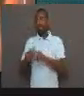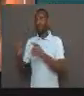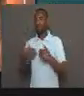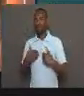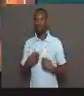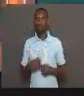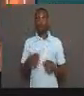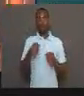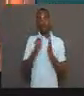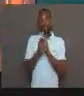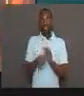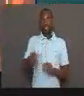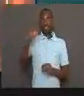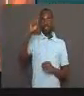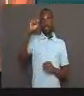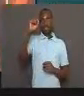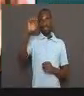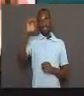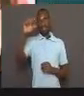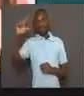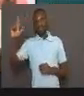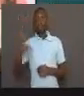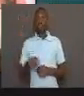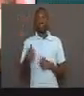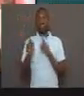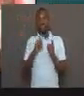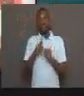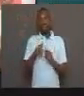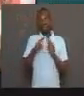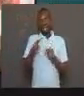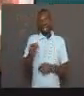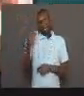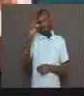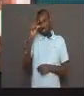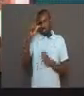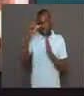Steel, for example, has a low elastic limit,